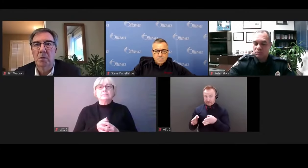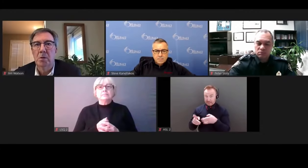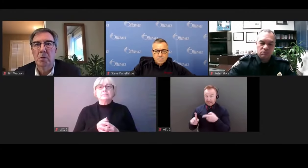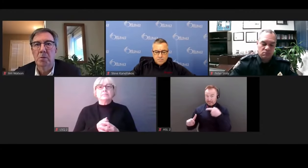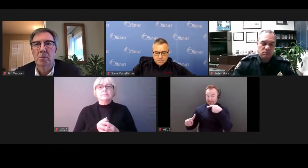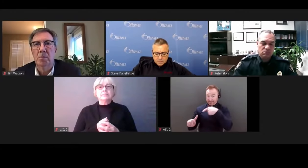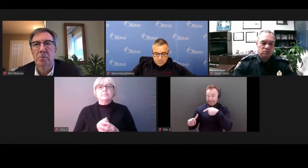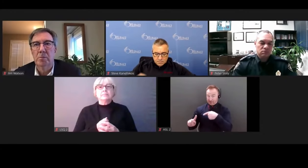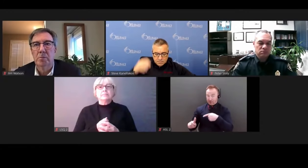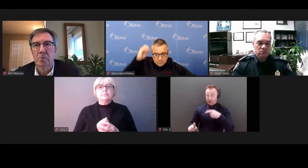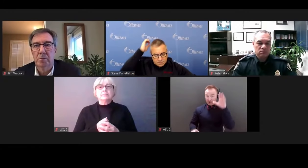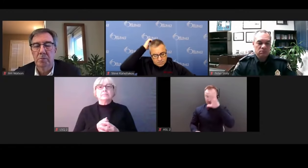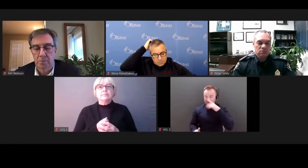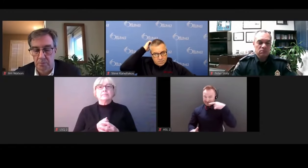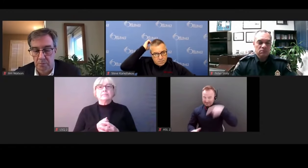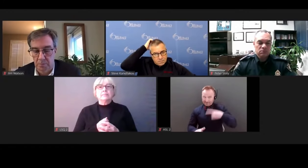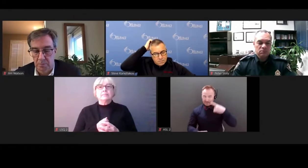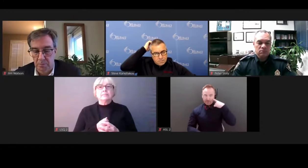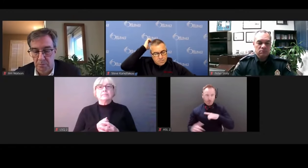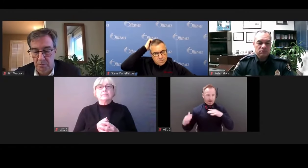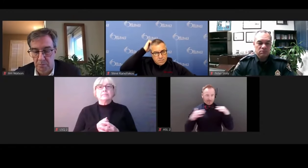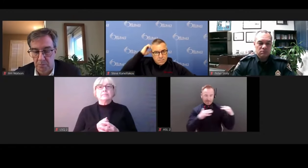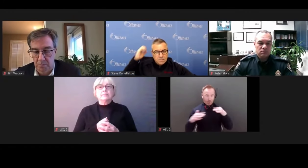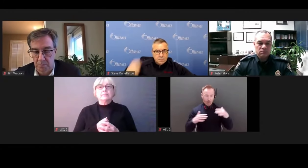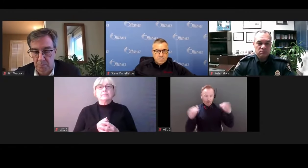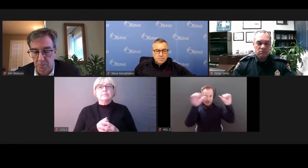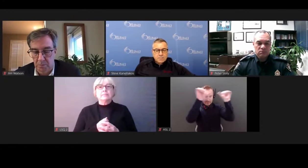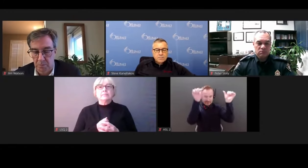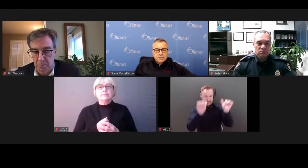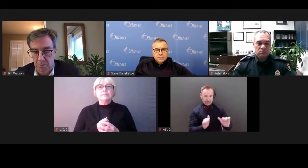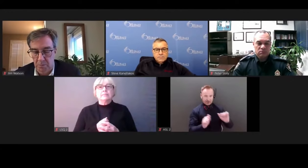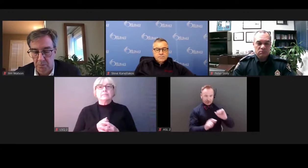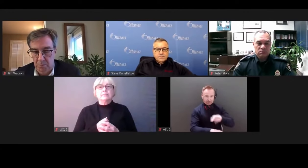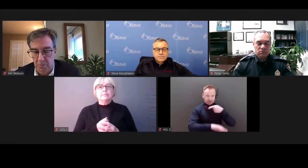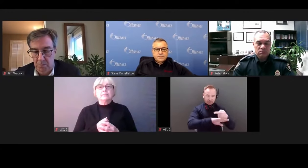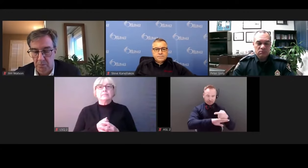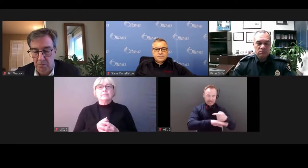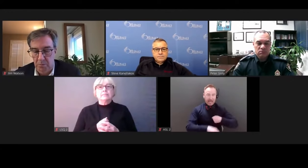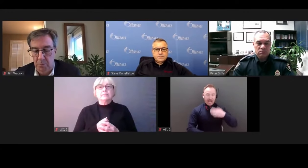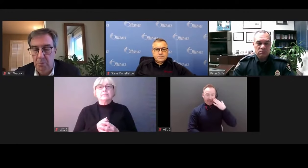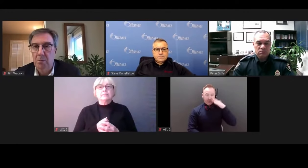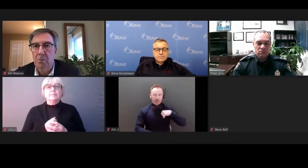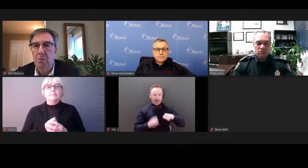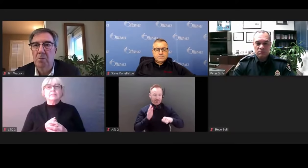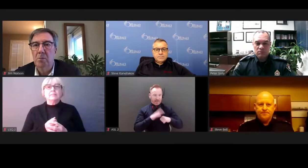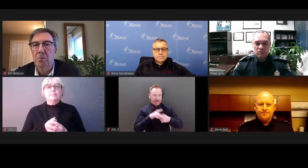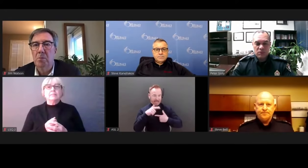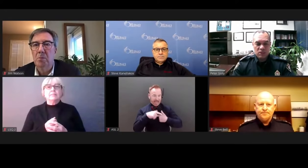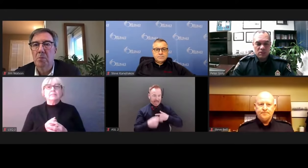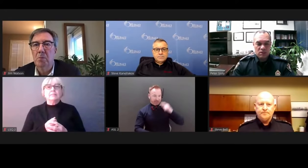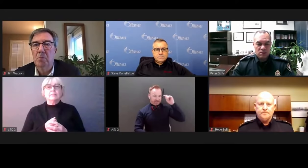memorial incident? I noticed that the person has a SQ hat on their head.